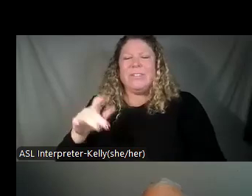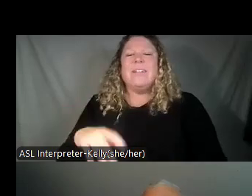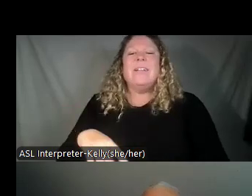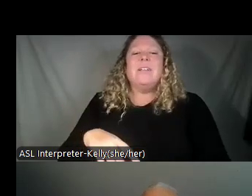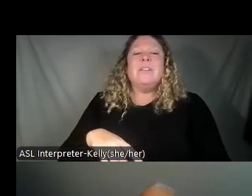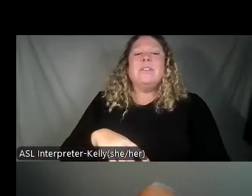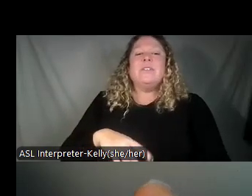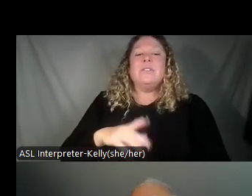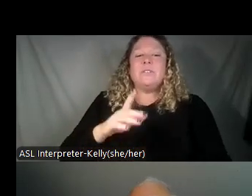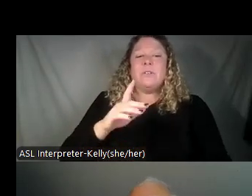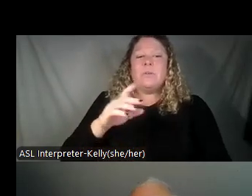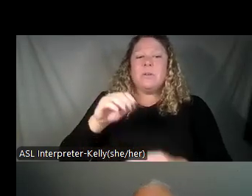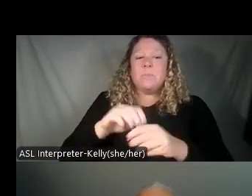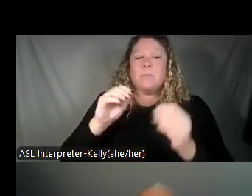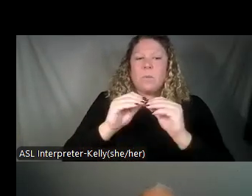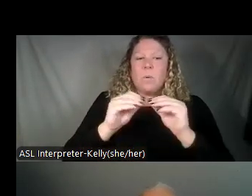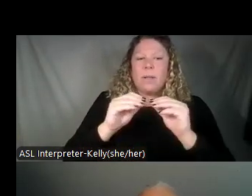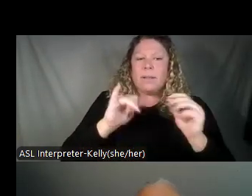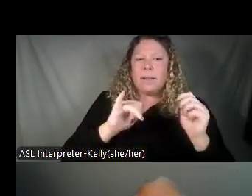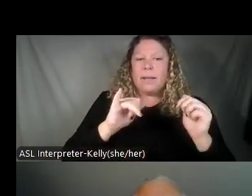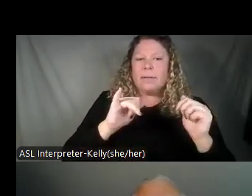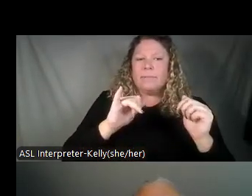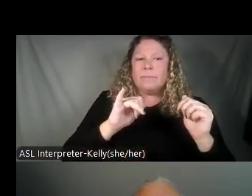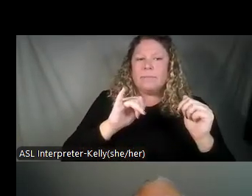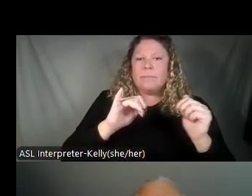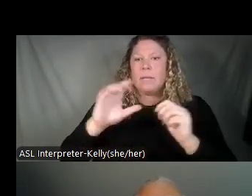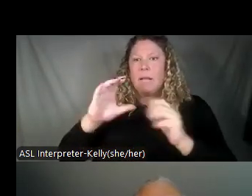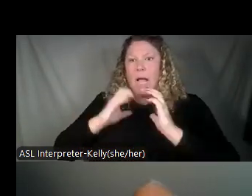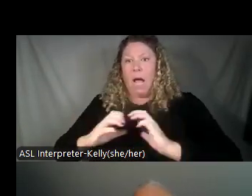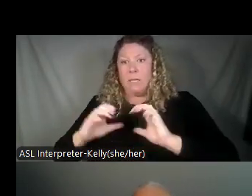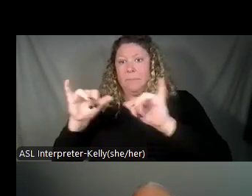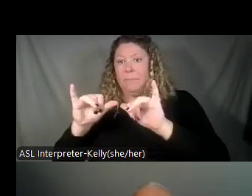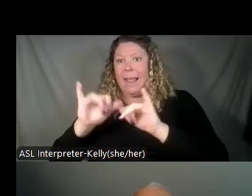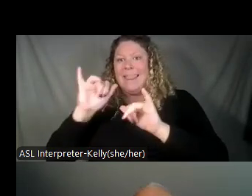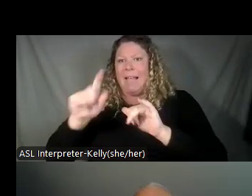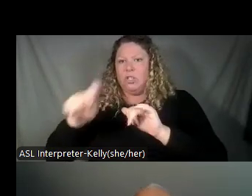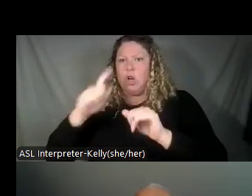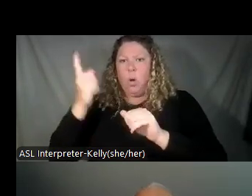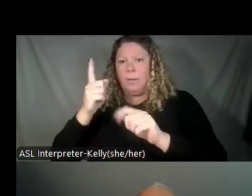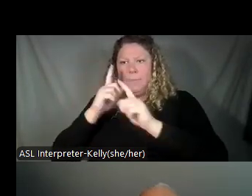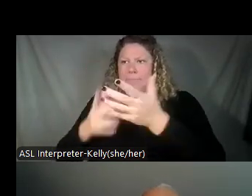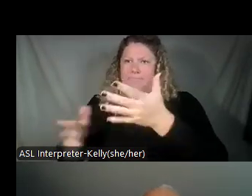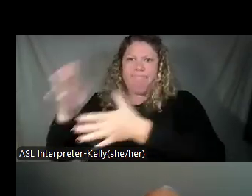metrics to customer metrics as being the center of your metrics.